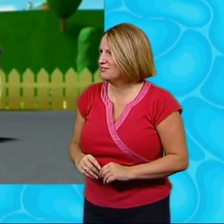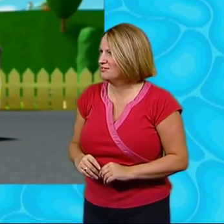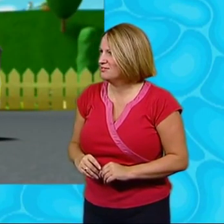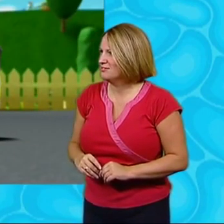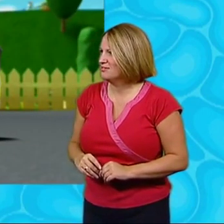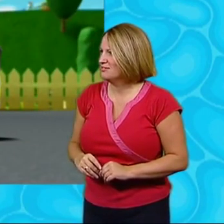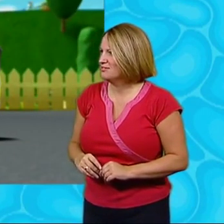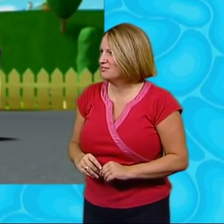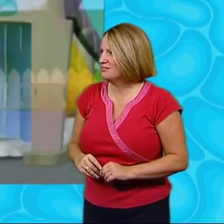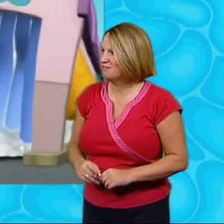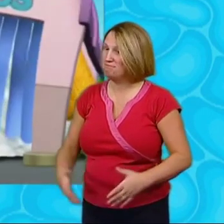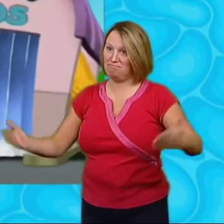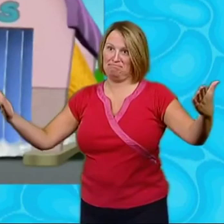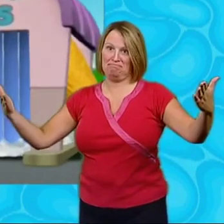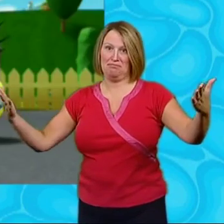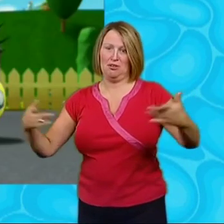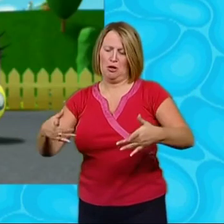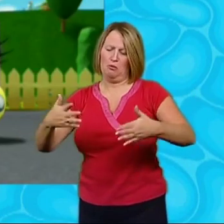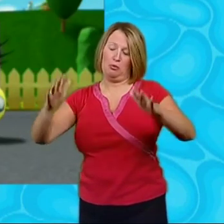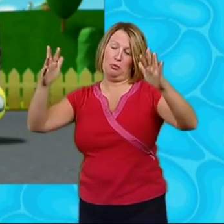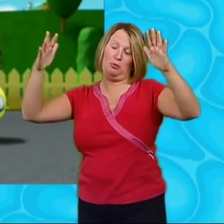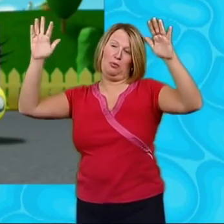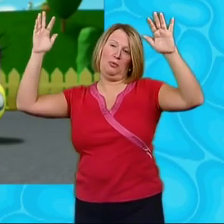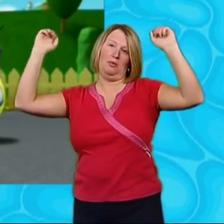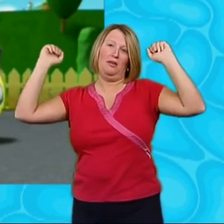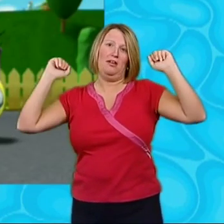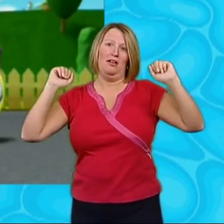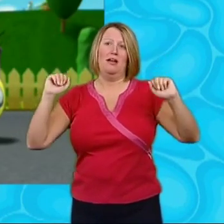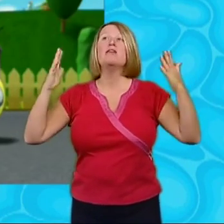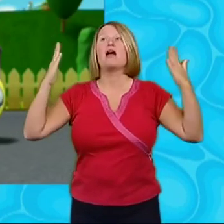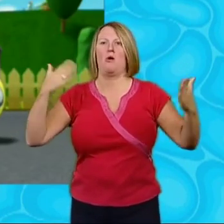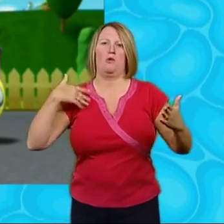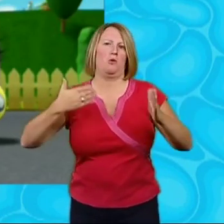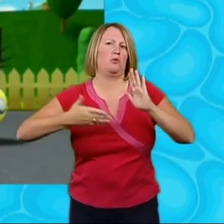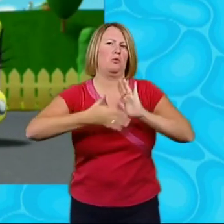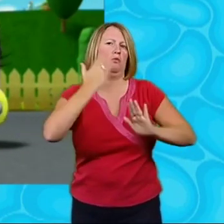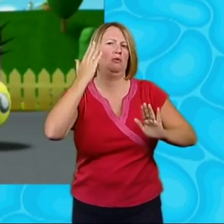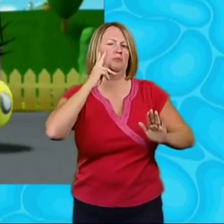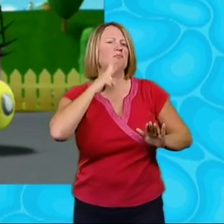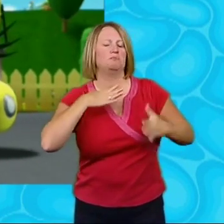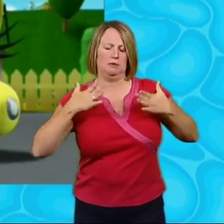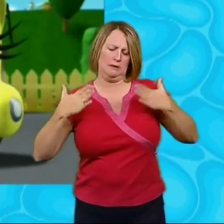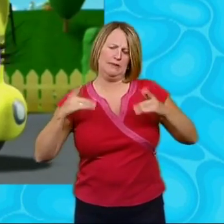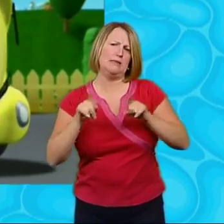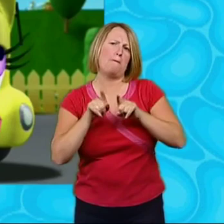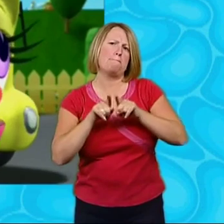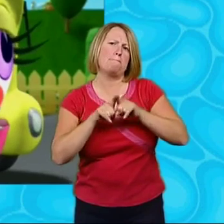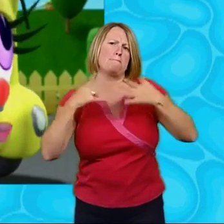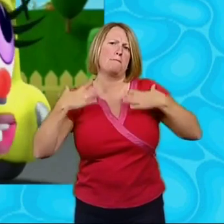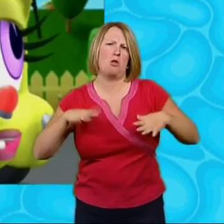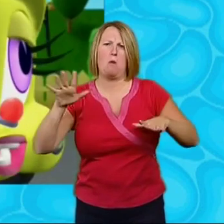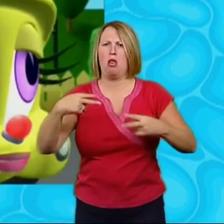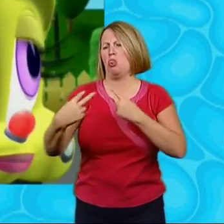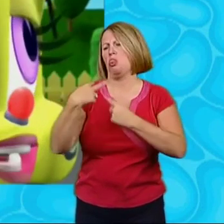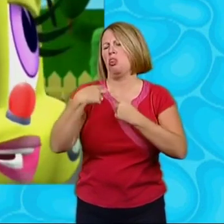There you go. Spotless. And I'm going to make sure I stay this way. I'm not giving anybody a reason to